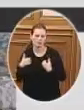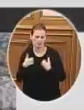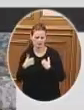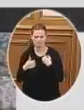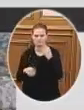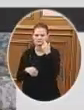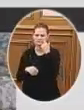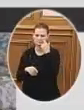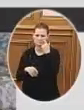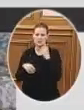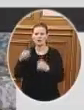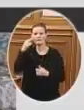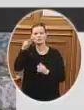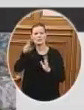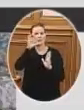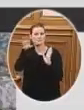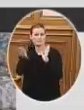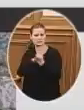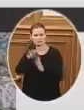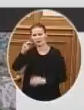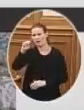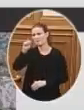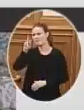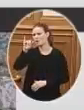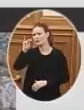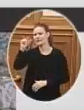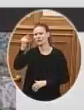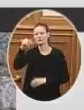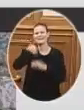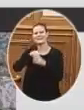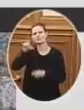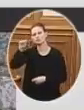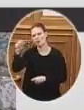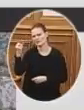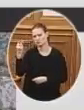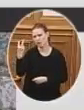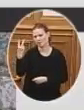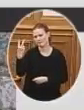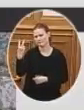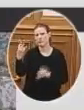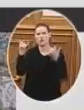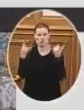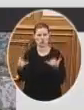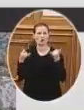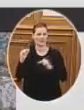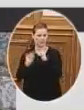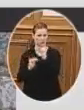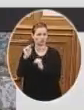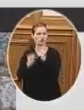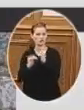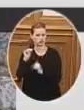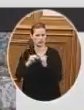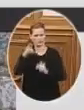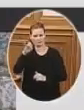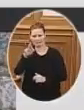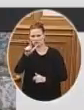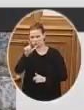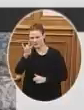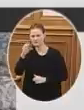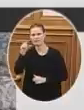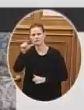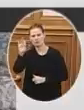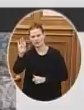The image on the screen now is the Marina Green in 2012. While the construction is taking place on Pier 27 and 29 for the